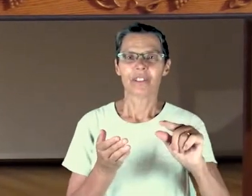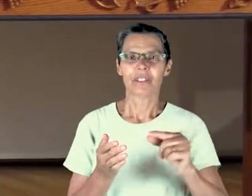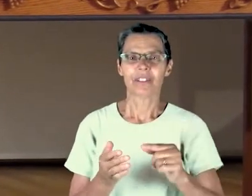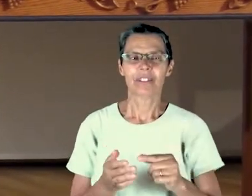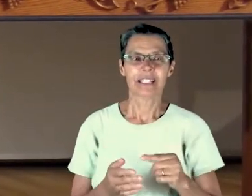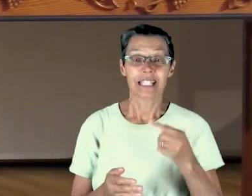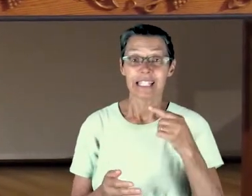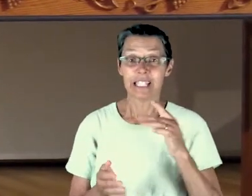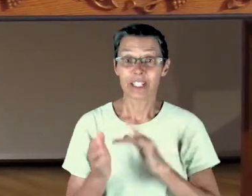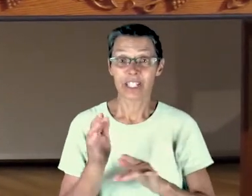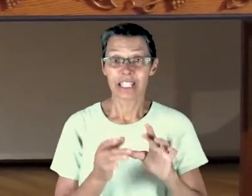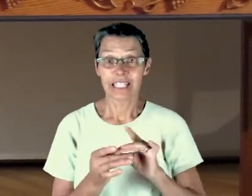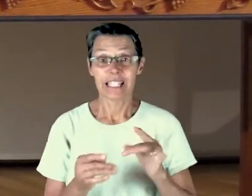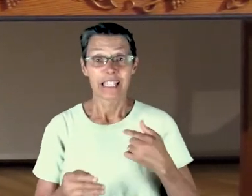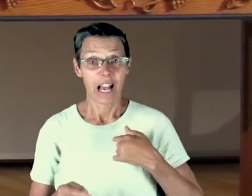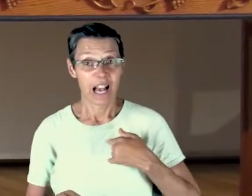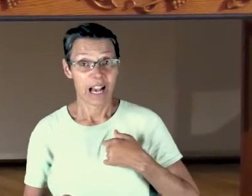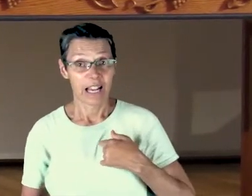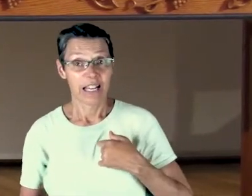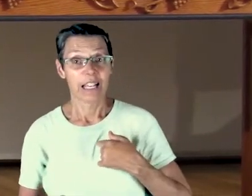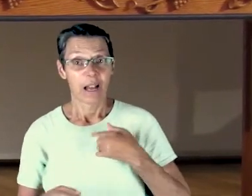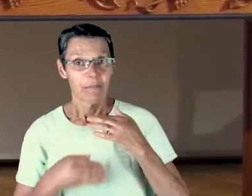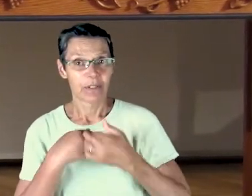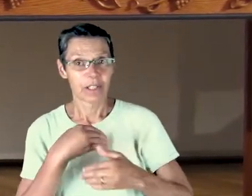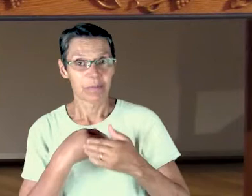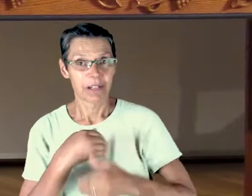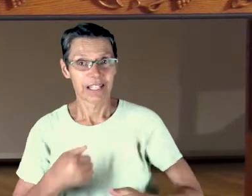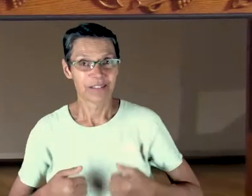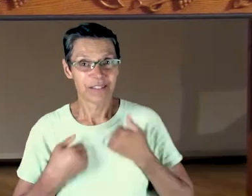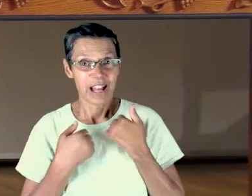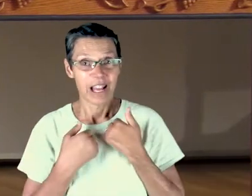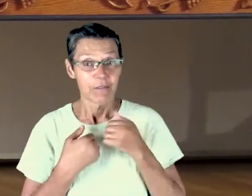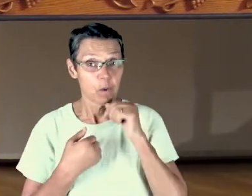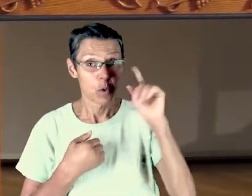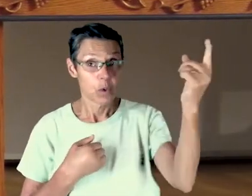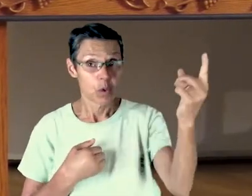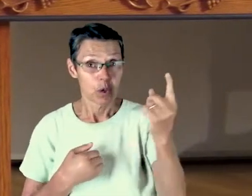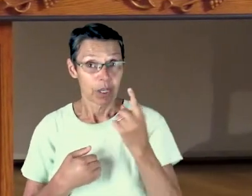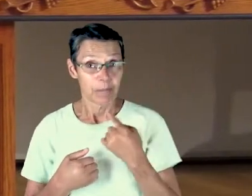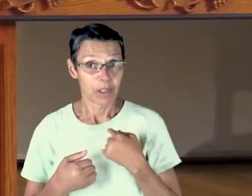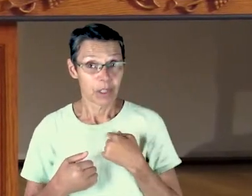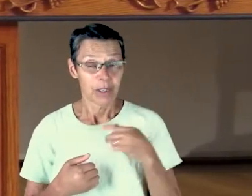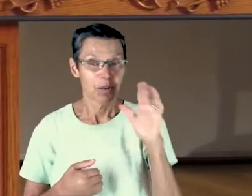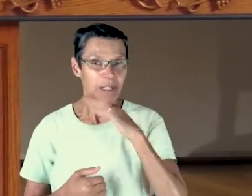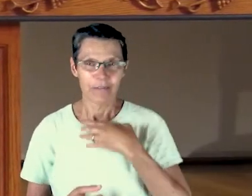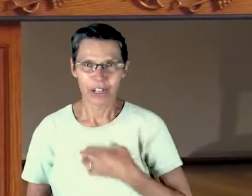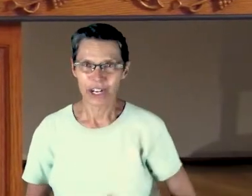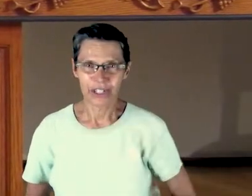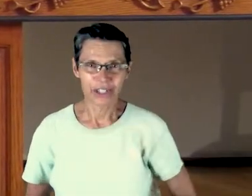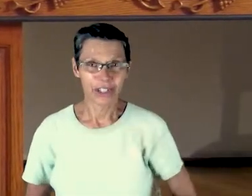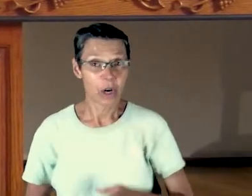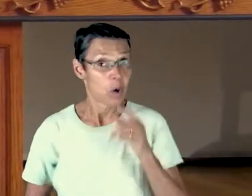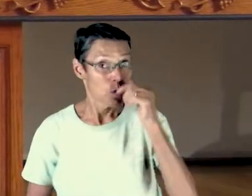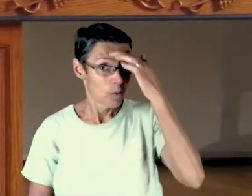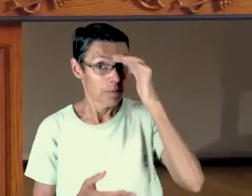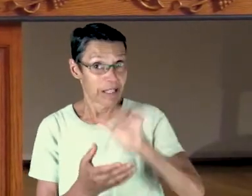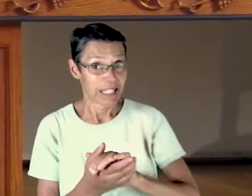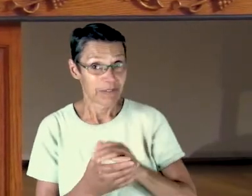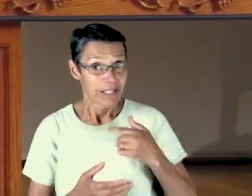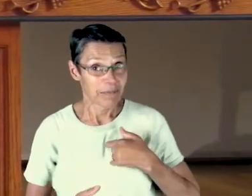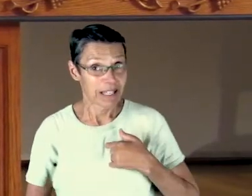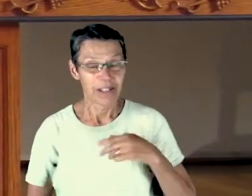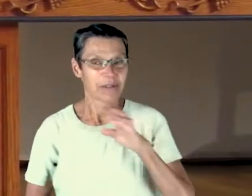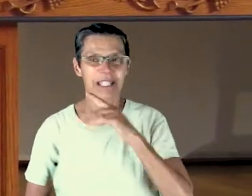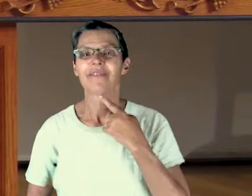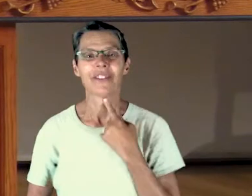I am the bread of life. The one who comes to me will never hunger. The one who believes in me will never